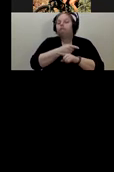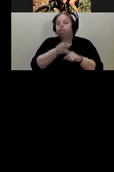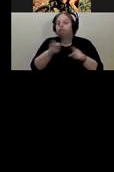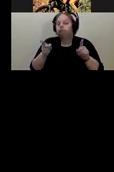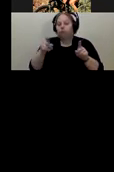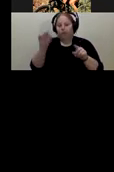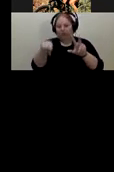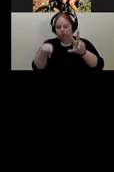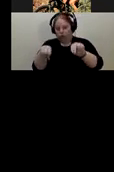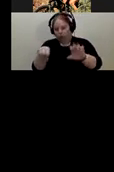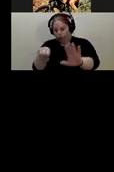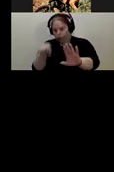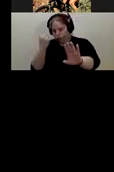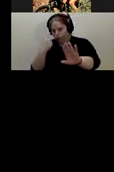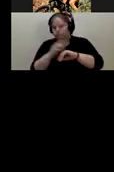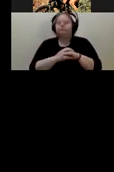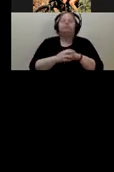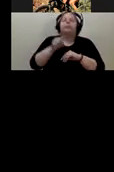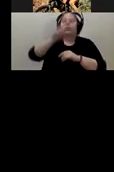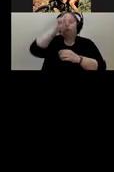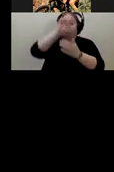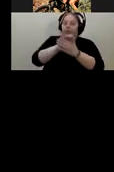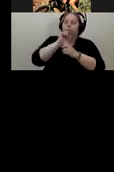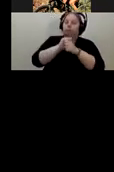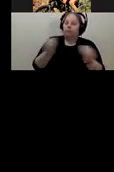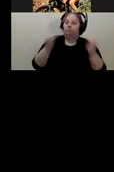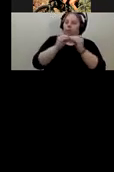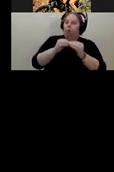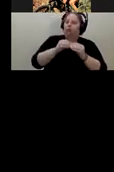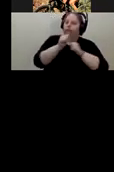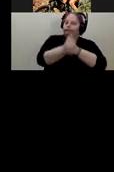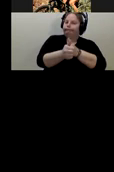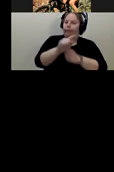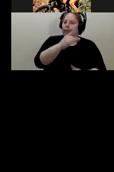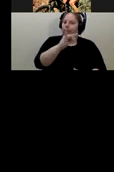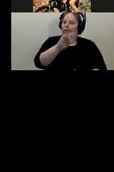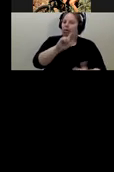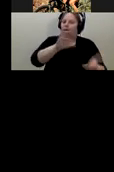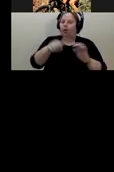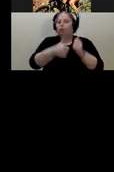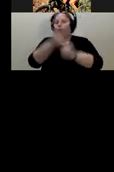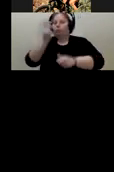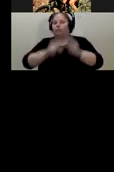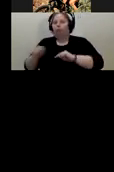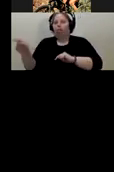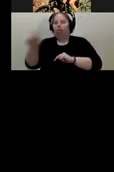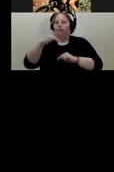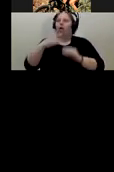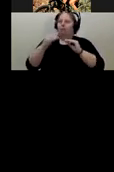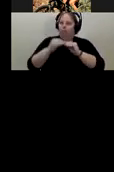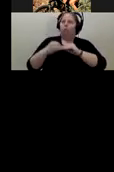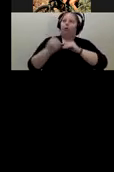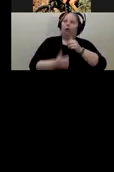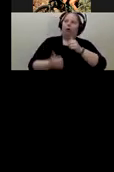yes or no, okay? Do you believe you're more ethical than most? So do you believe that you are more ethical than most